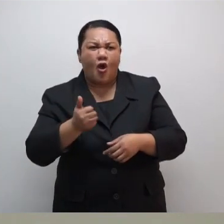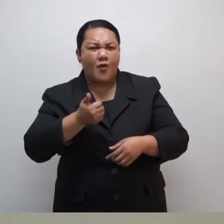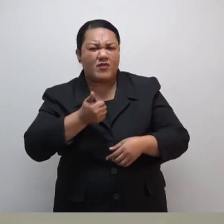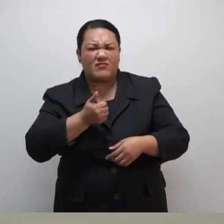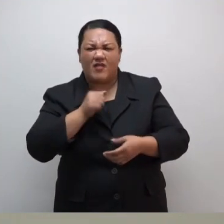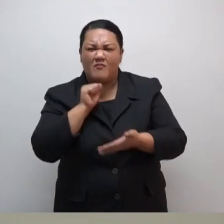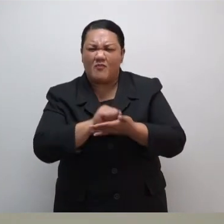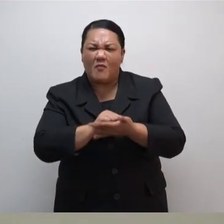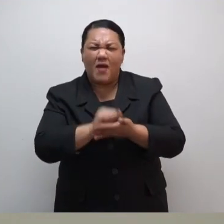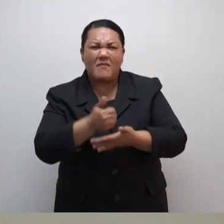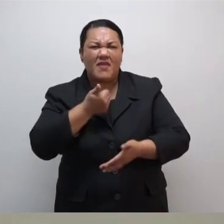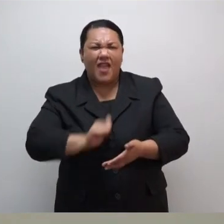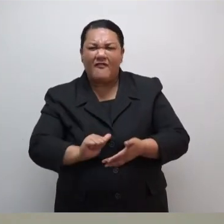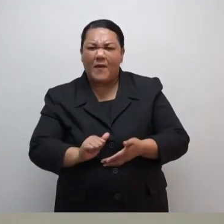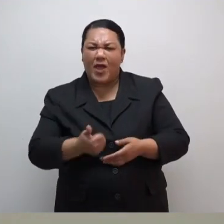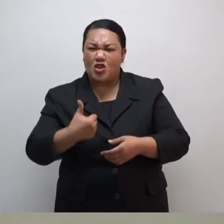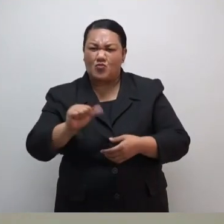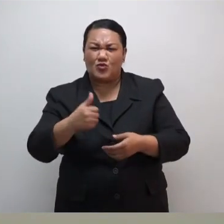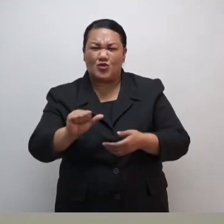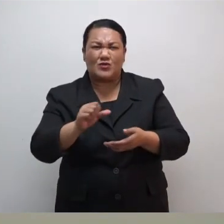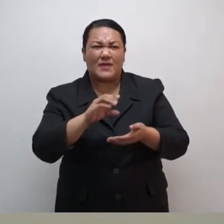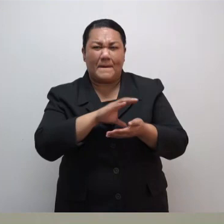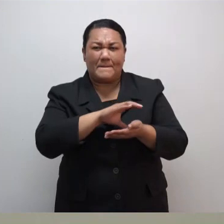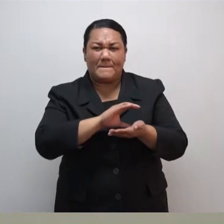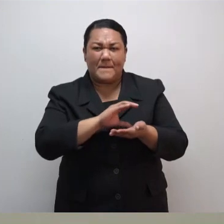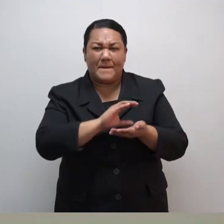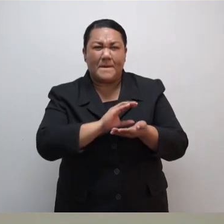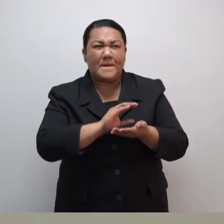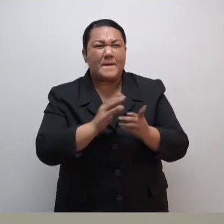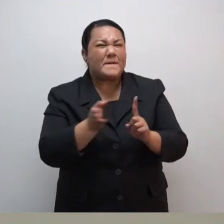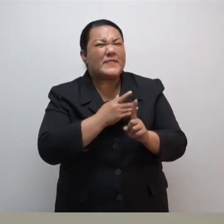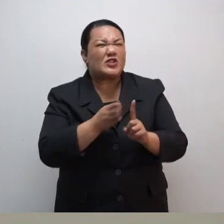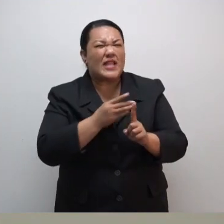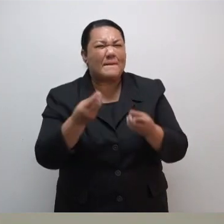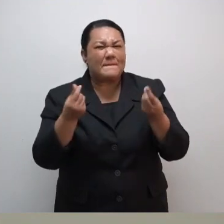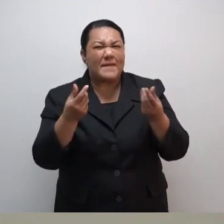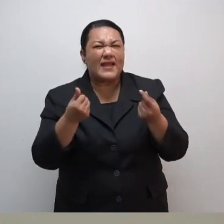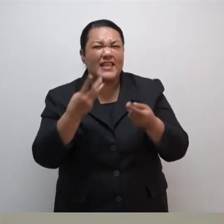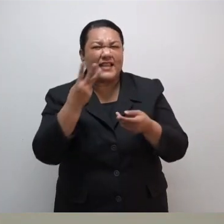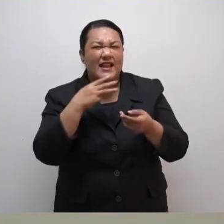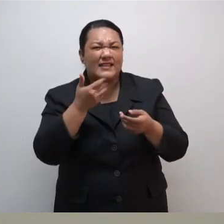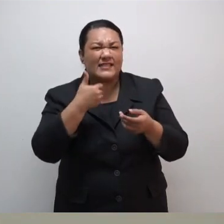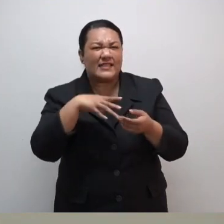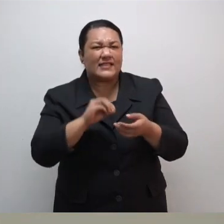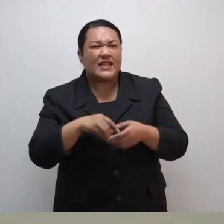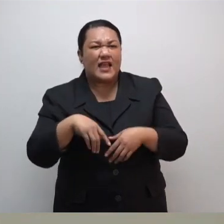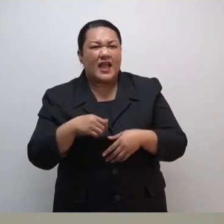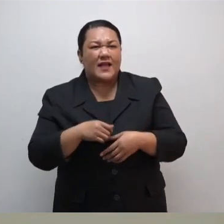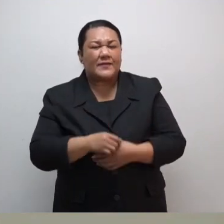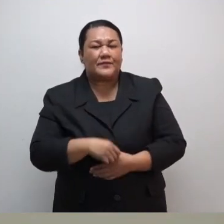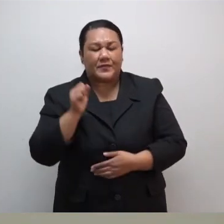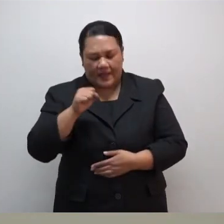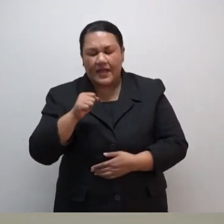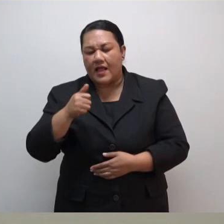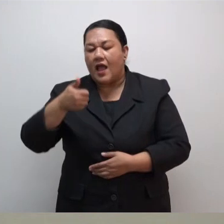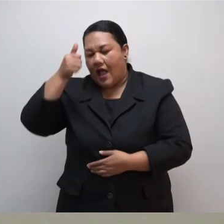people. Well, look, I mean, I think he needs to kind of, well, firstly, I think Rambuka wants to be relevant. And of course, Fiji Times